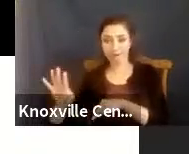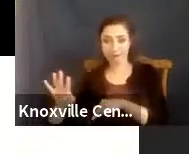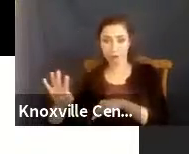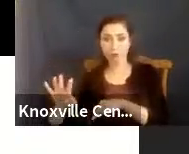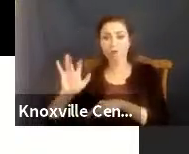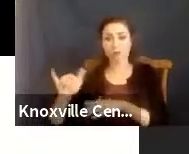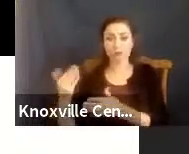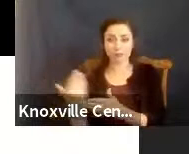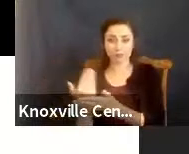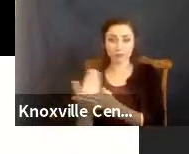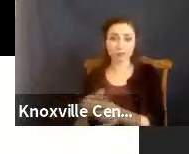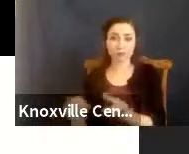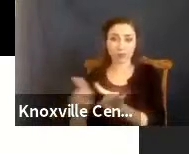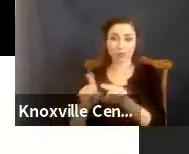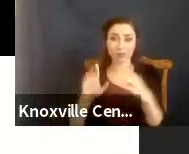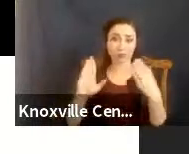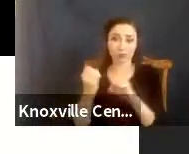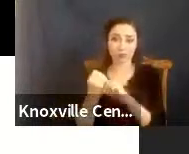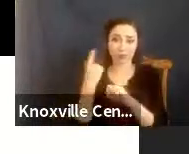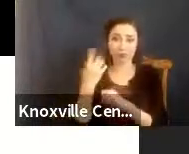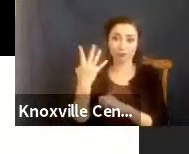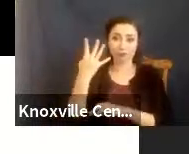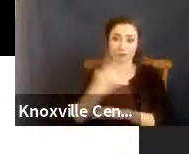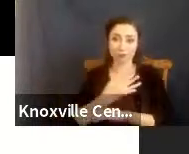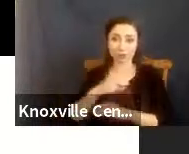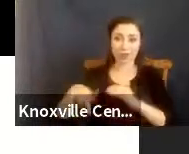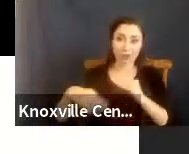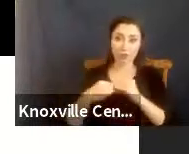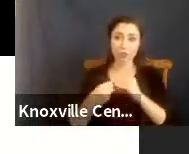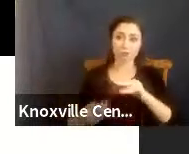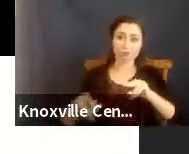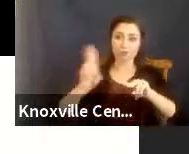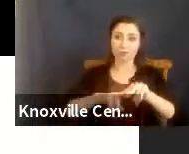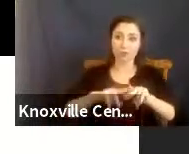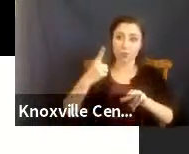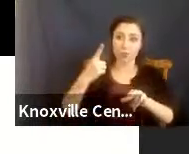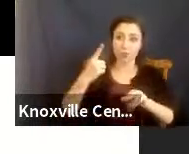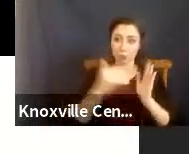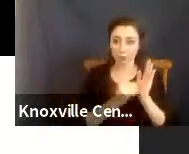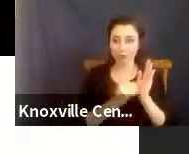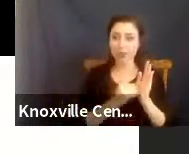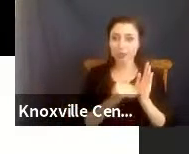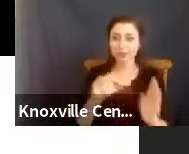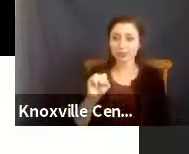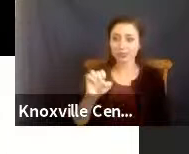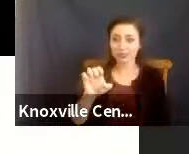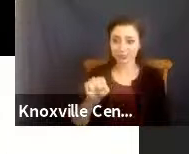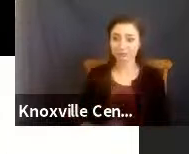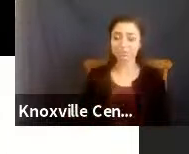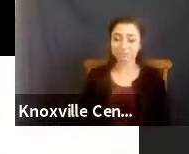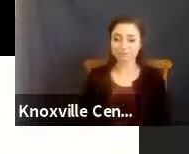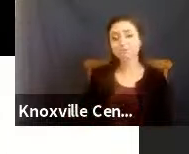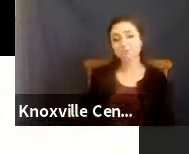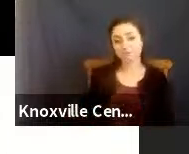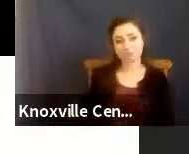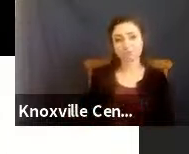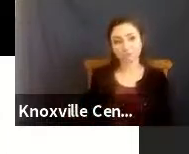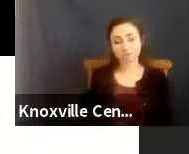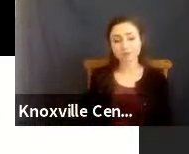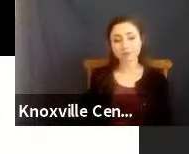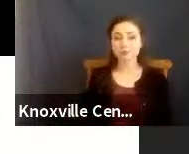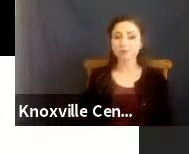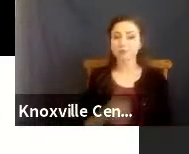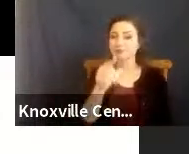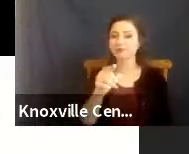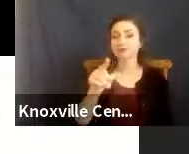new from last week, 4 days to add the next 1,000. Next slide, please. And so this is just